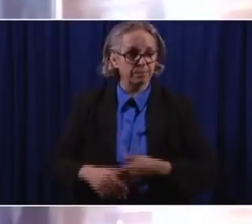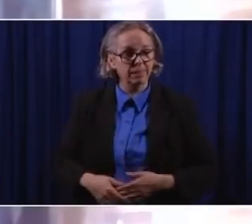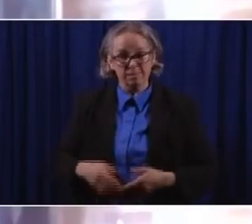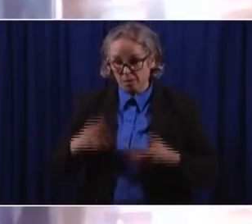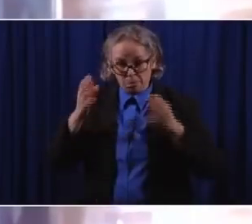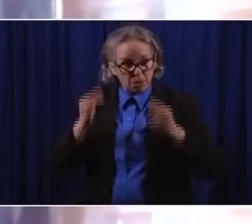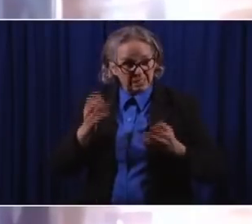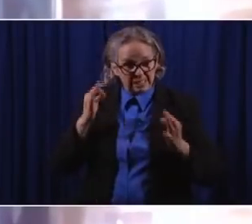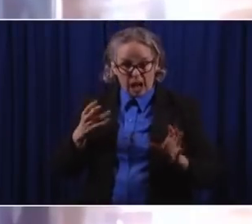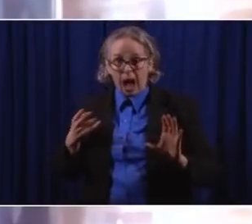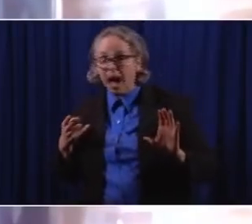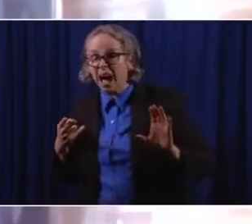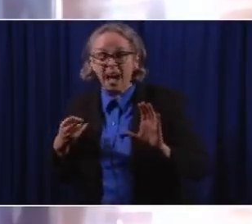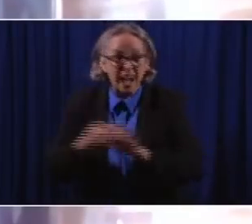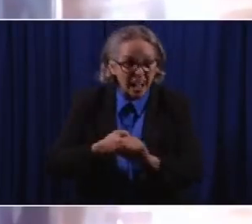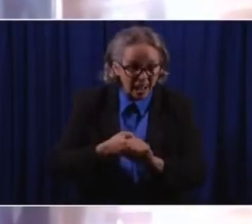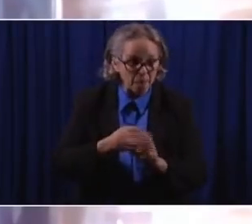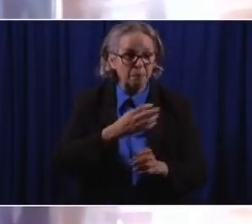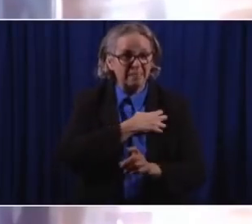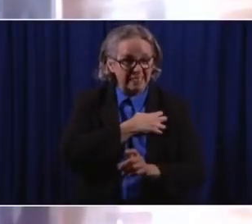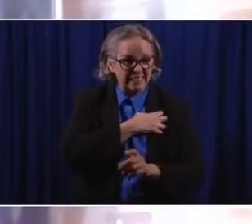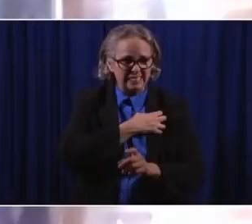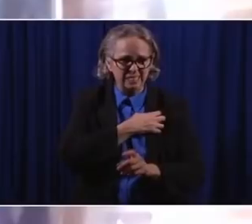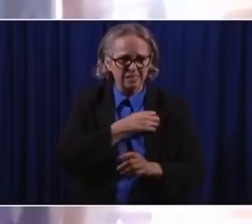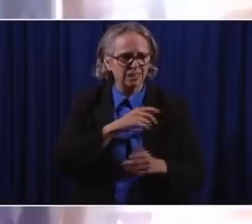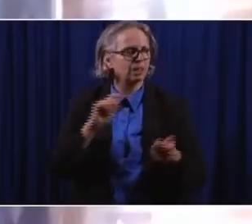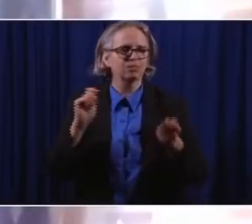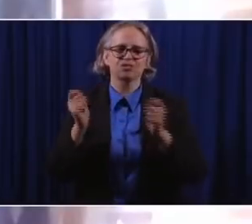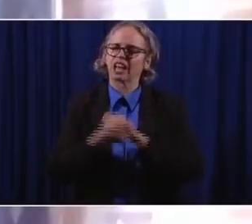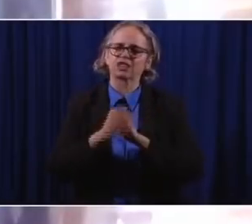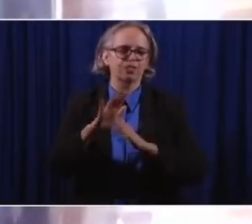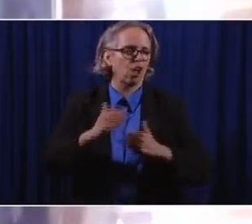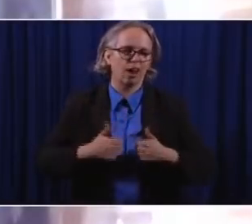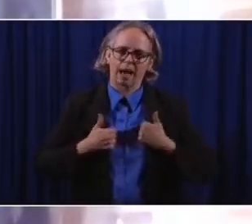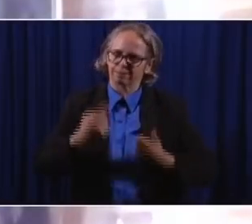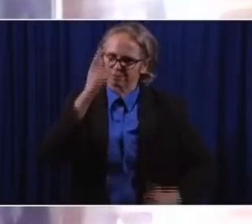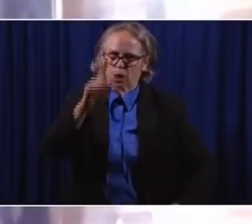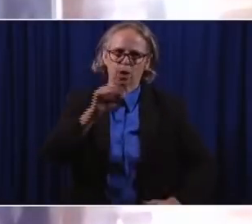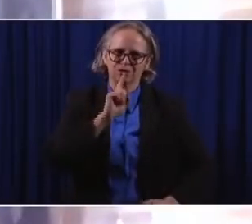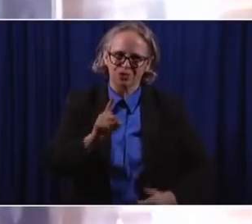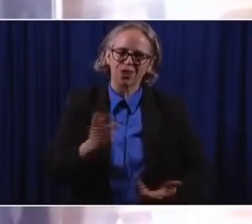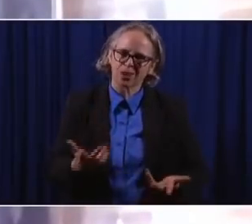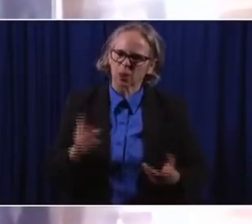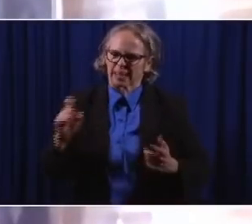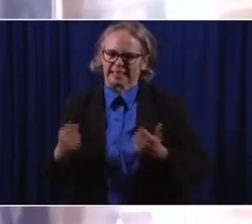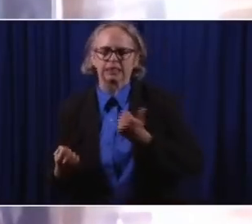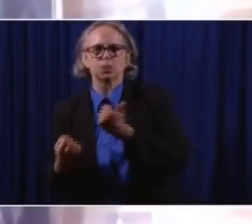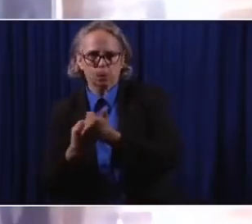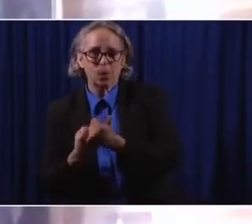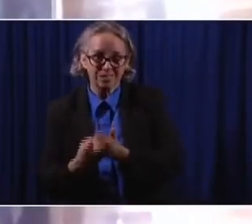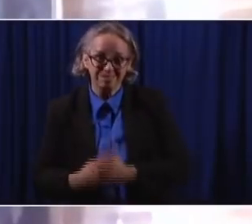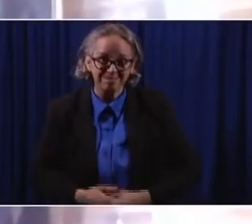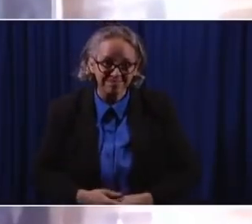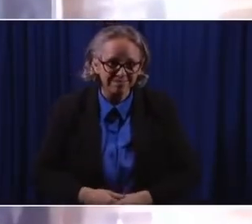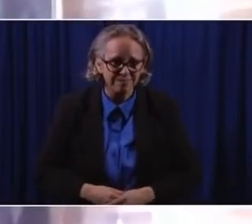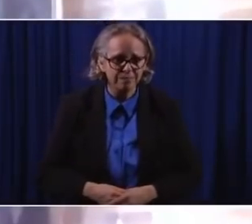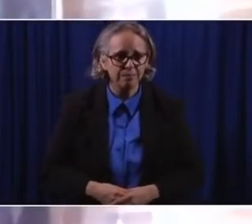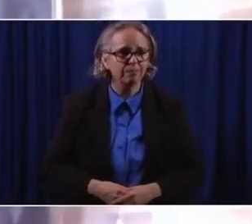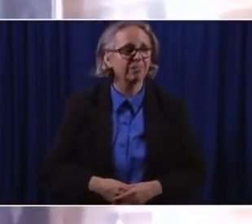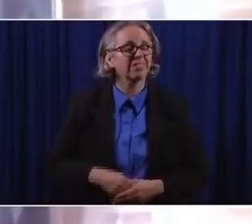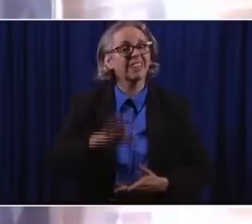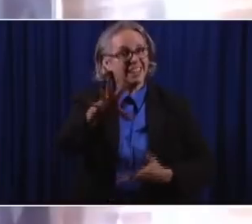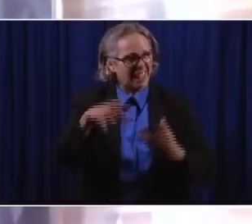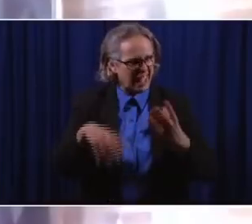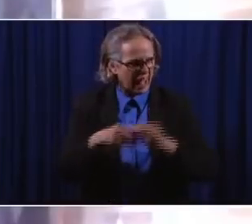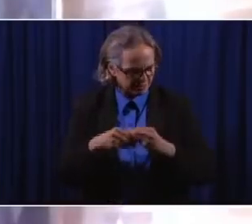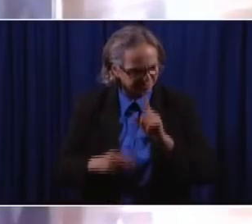life-altering decision and one that we want to support. Some other things that we're working on currently in terms of prioritizing our list is we